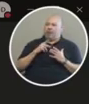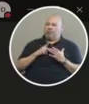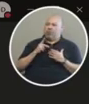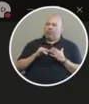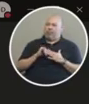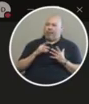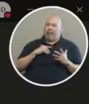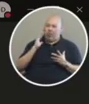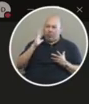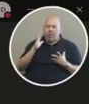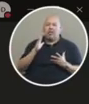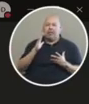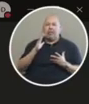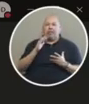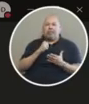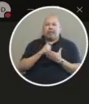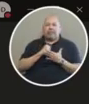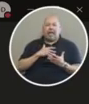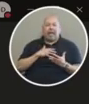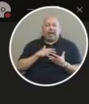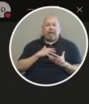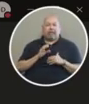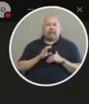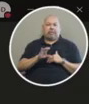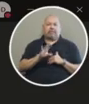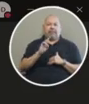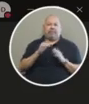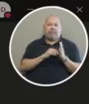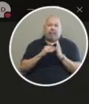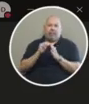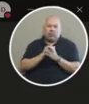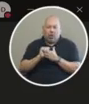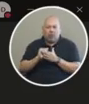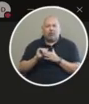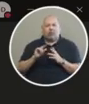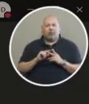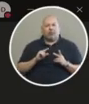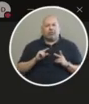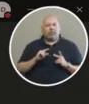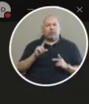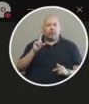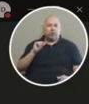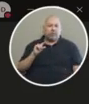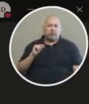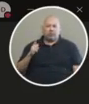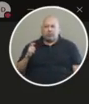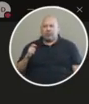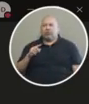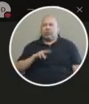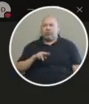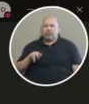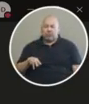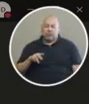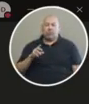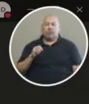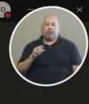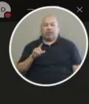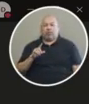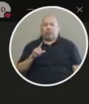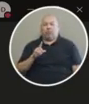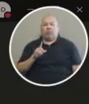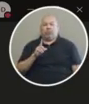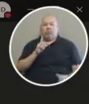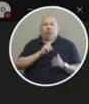program that basically has allocated the $7 million annually for fiscal years 20, 21, and 22.